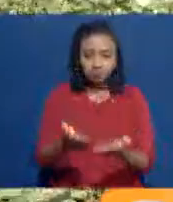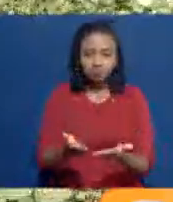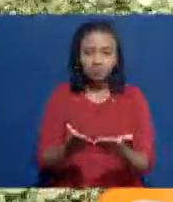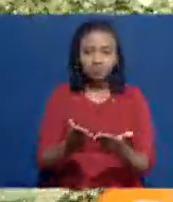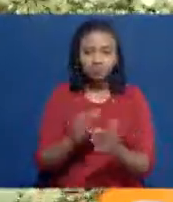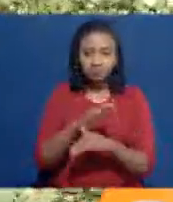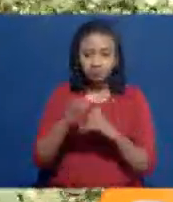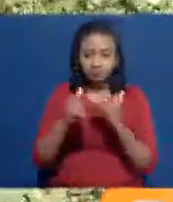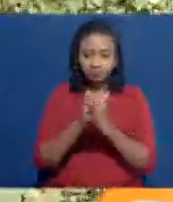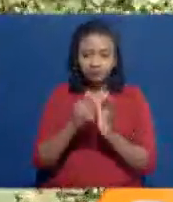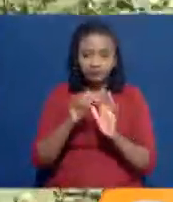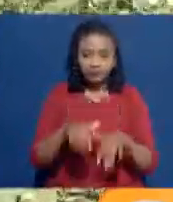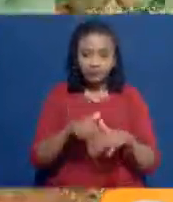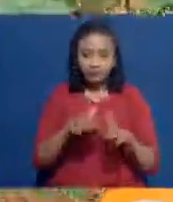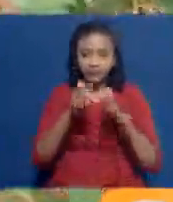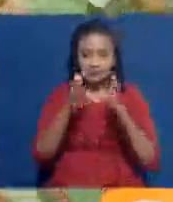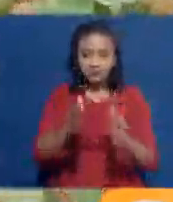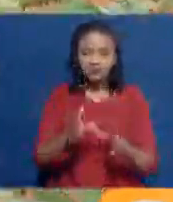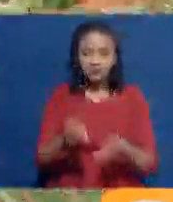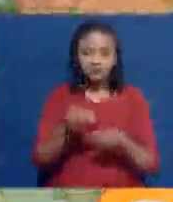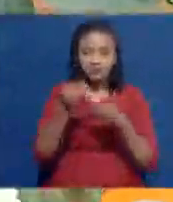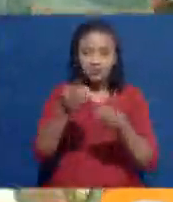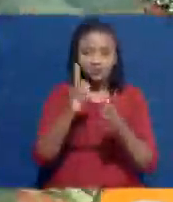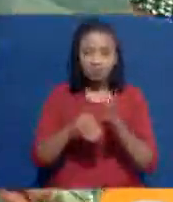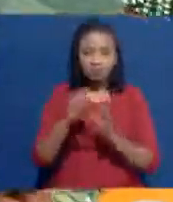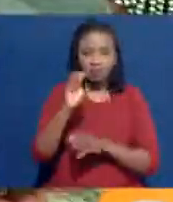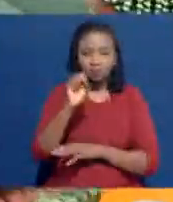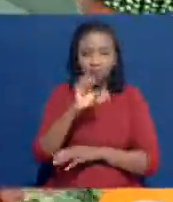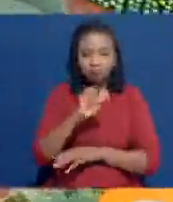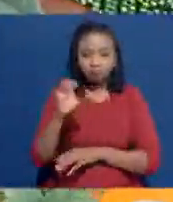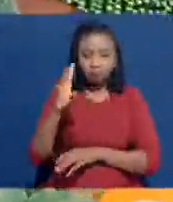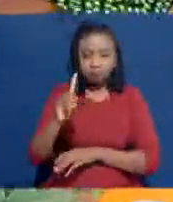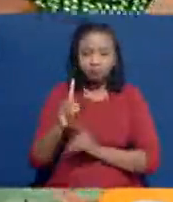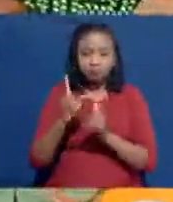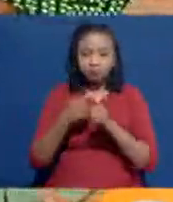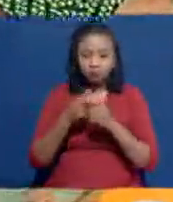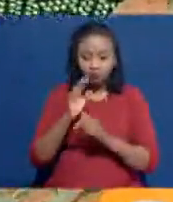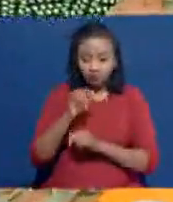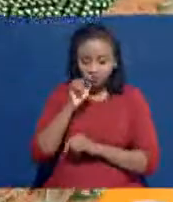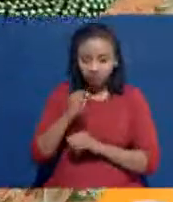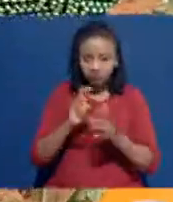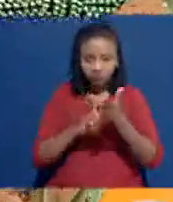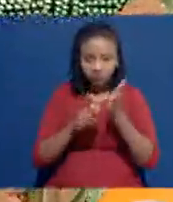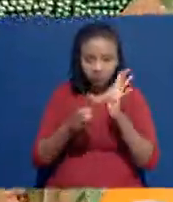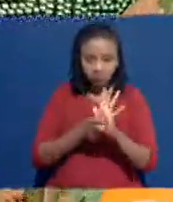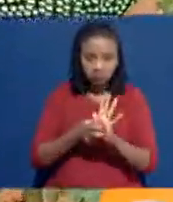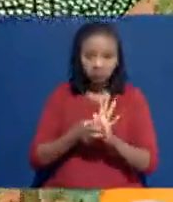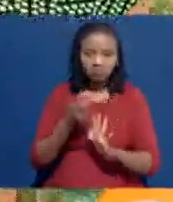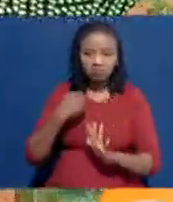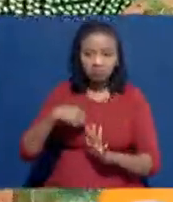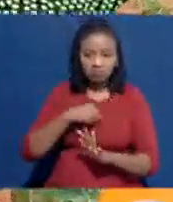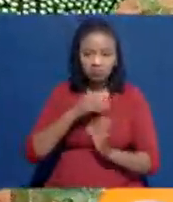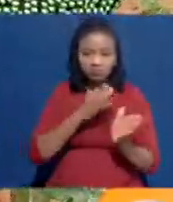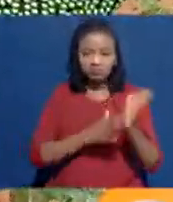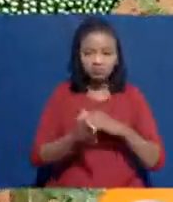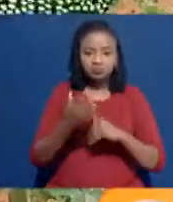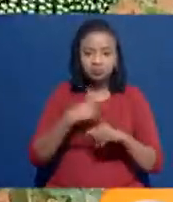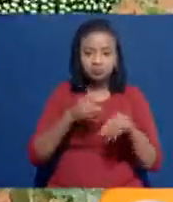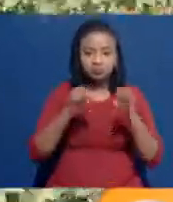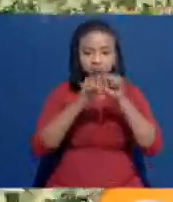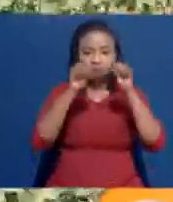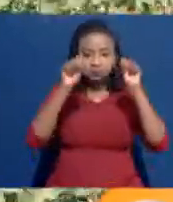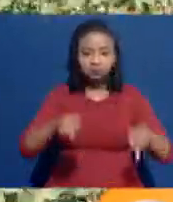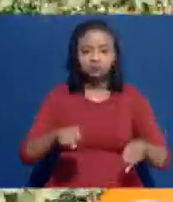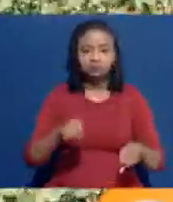with seed. In this project, they are going to set a seed, an entire seed system for